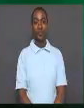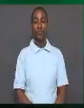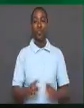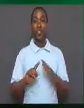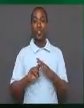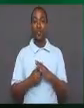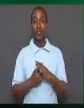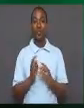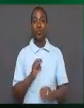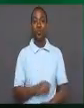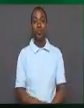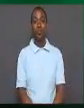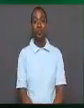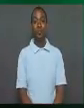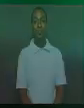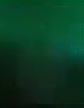Begin.